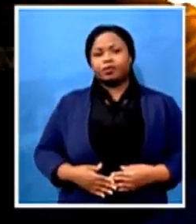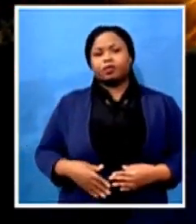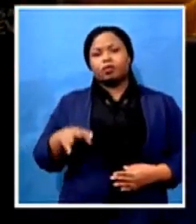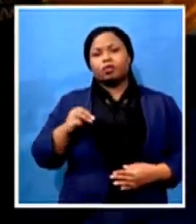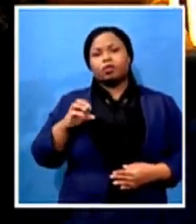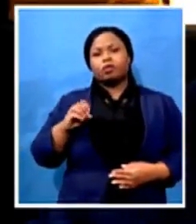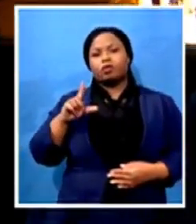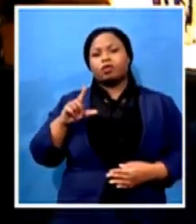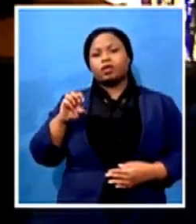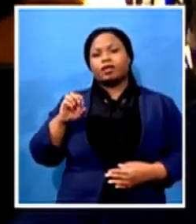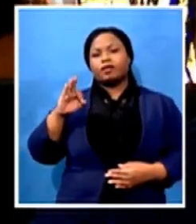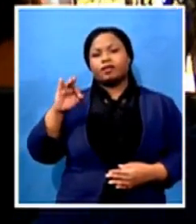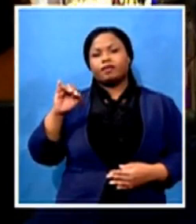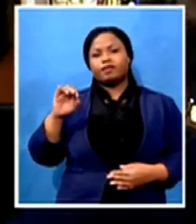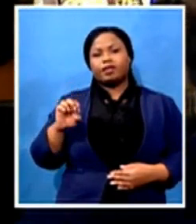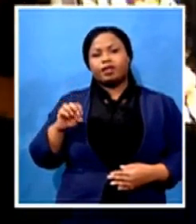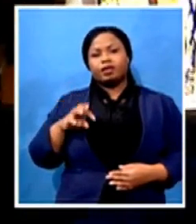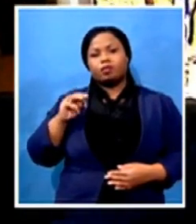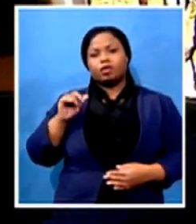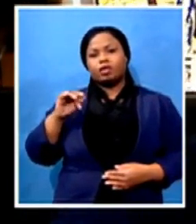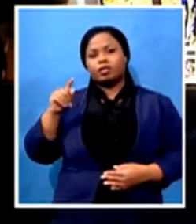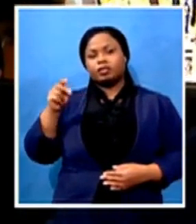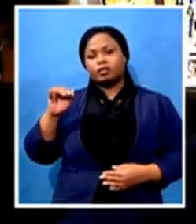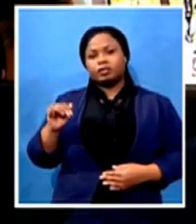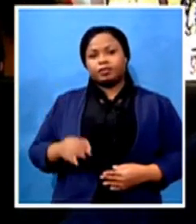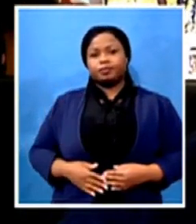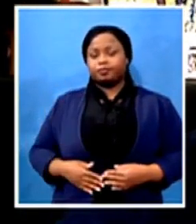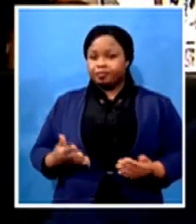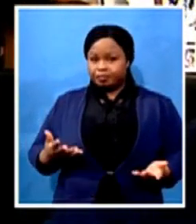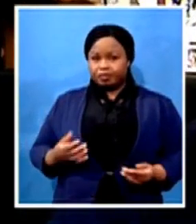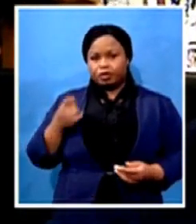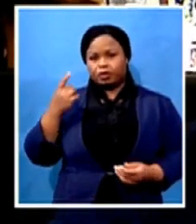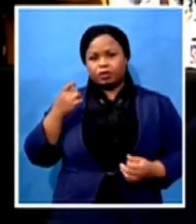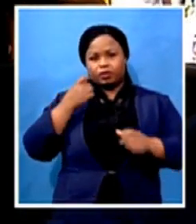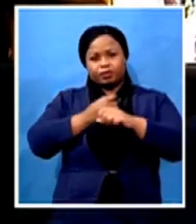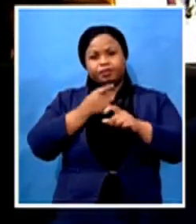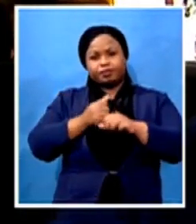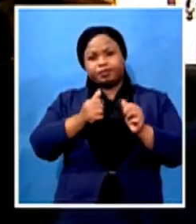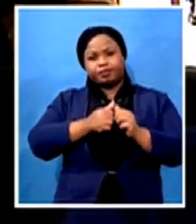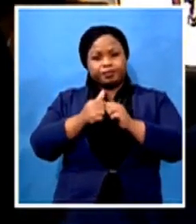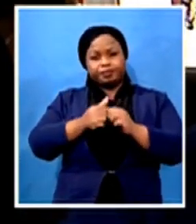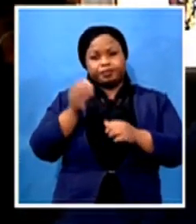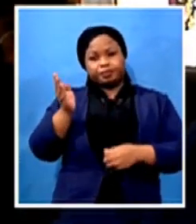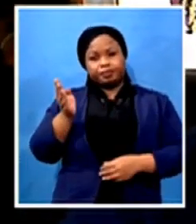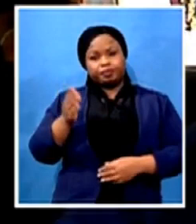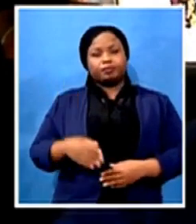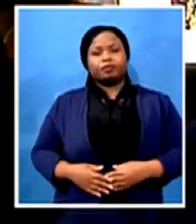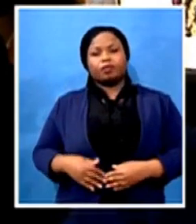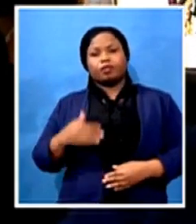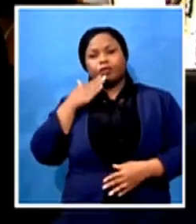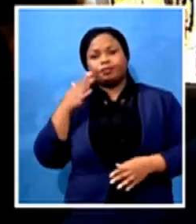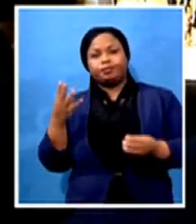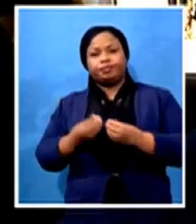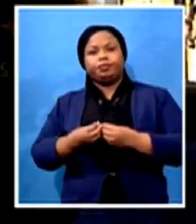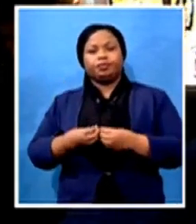AMSTA. Blaine, one of the taxi associations that's together with the Alexandra Taxi Association that will